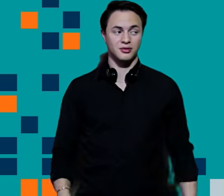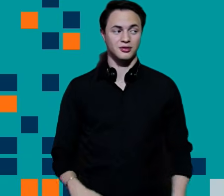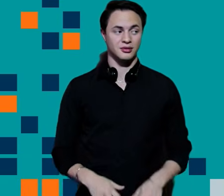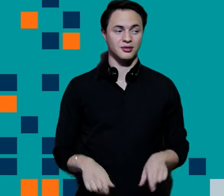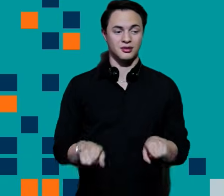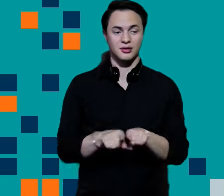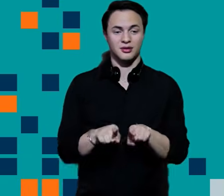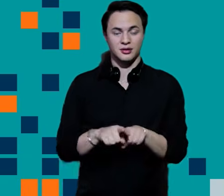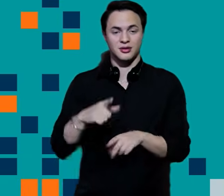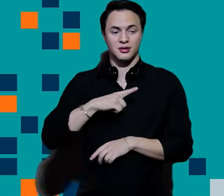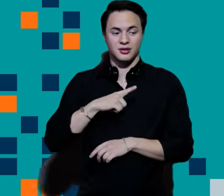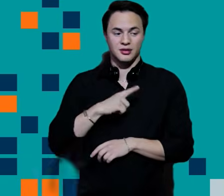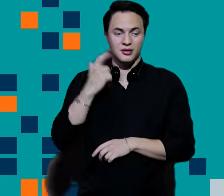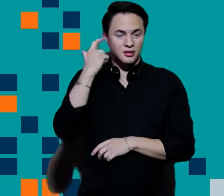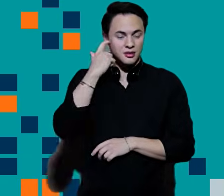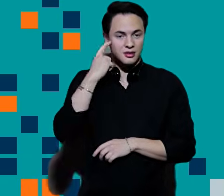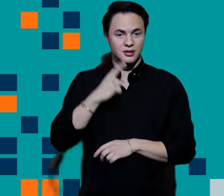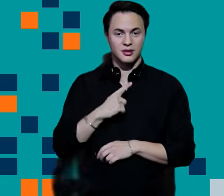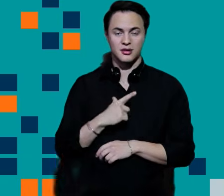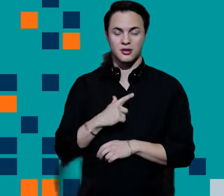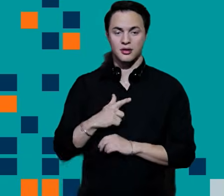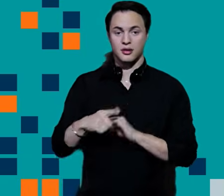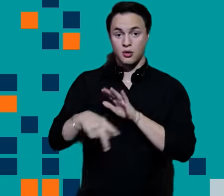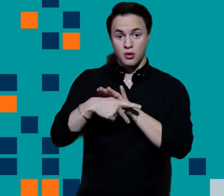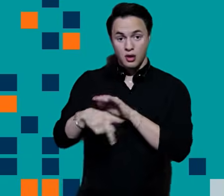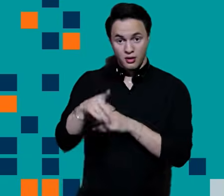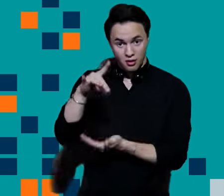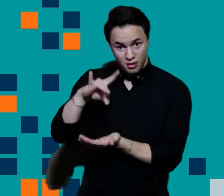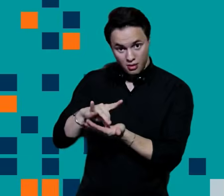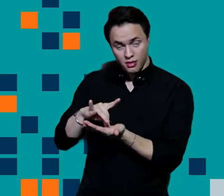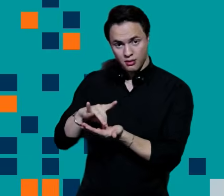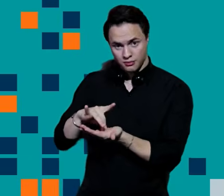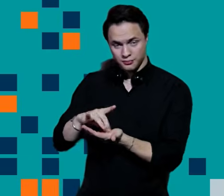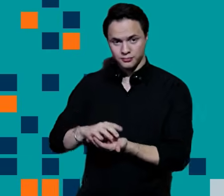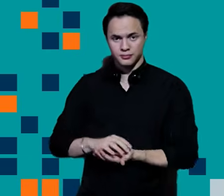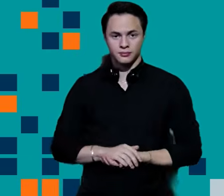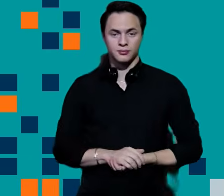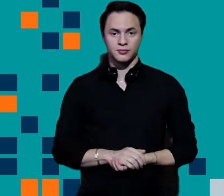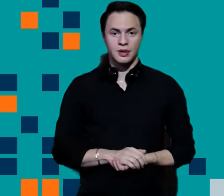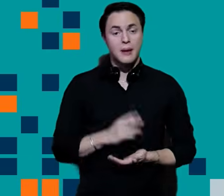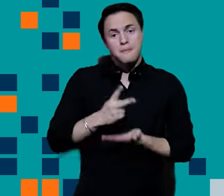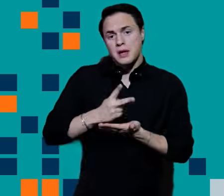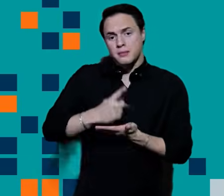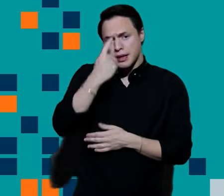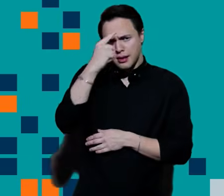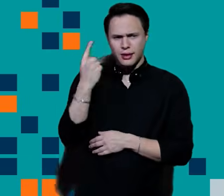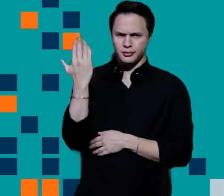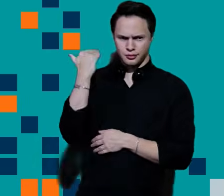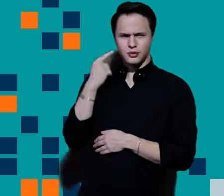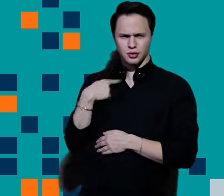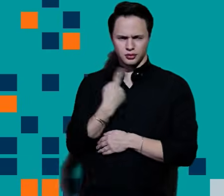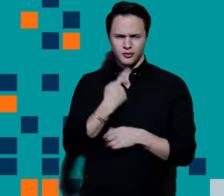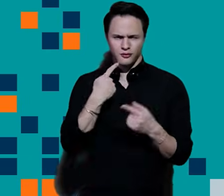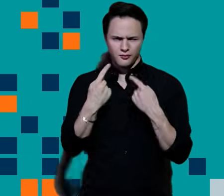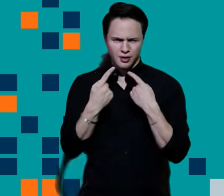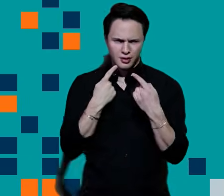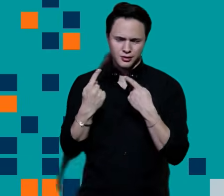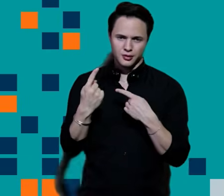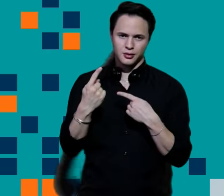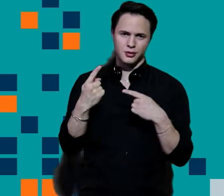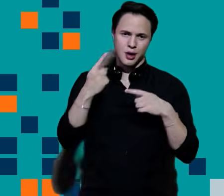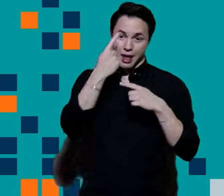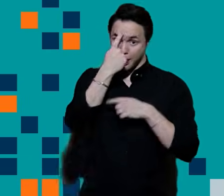which we'll touch on in a minute, come out of that root, that idea that we were talking about around that idea